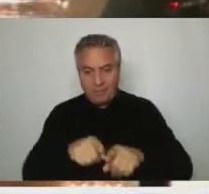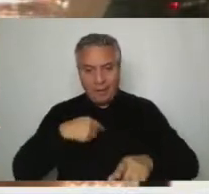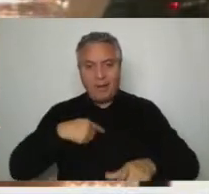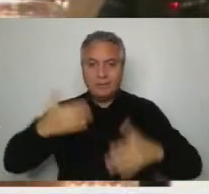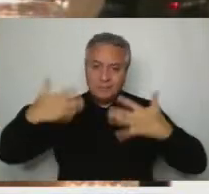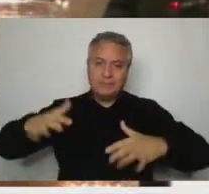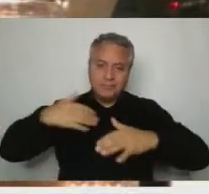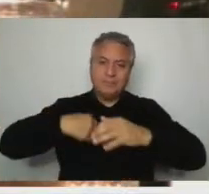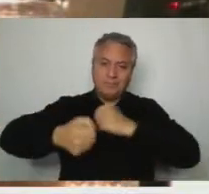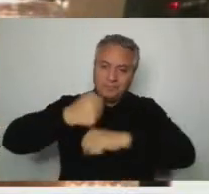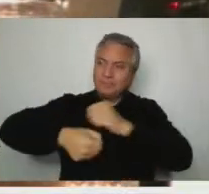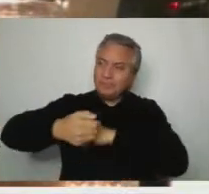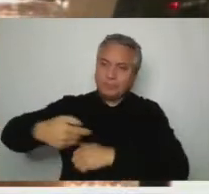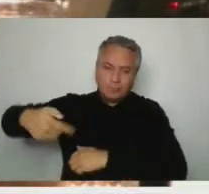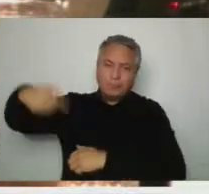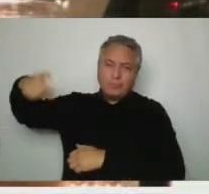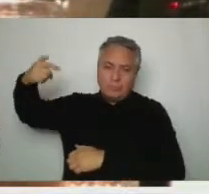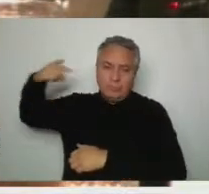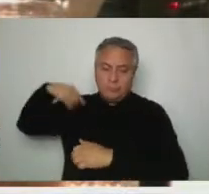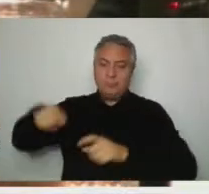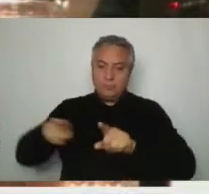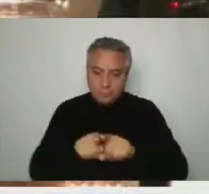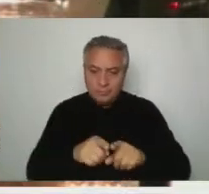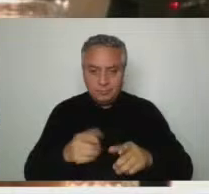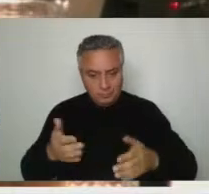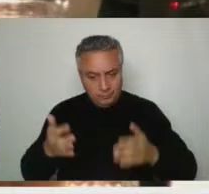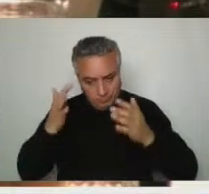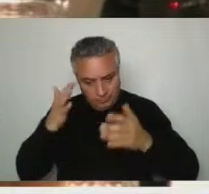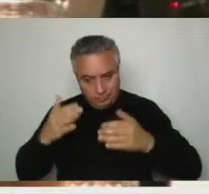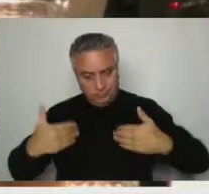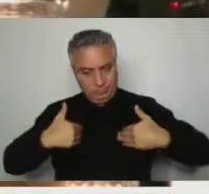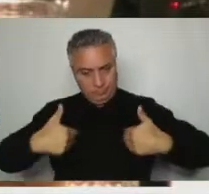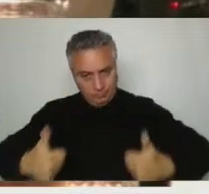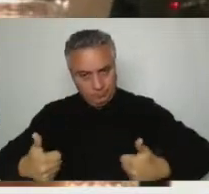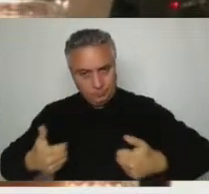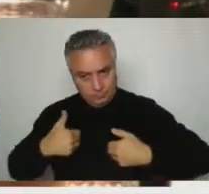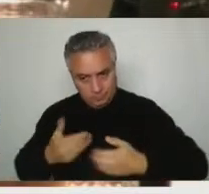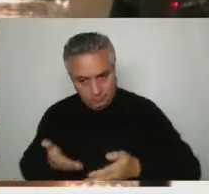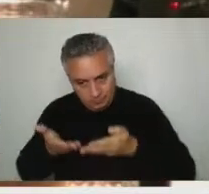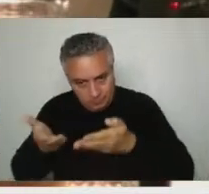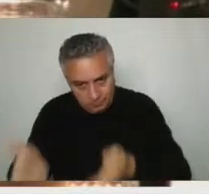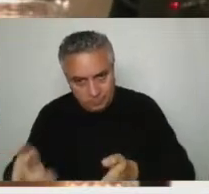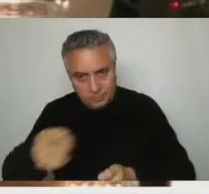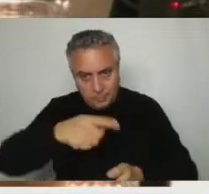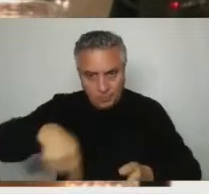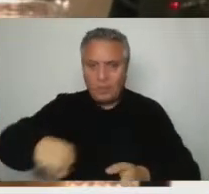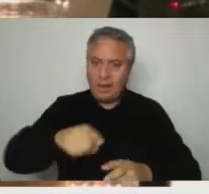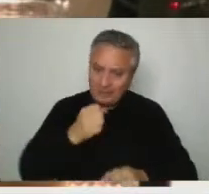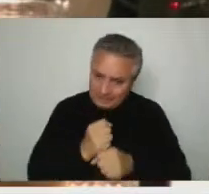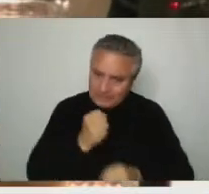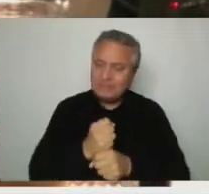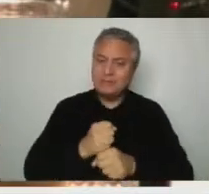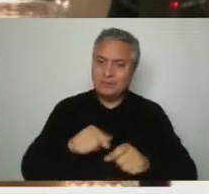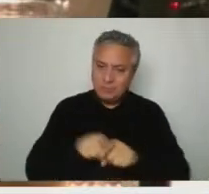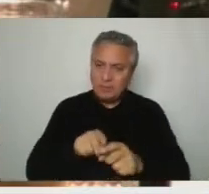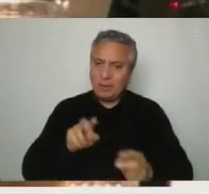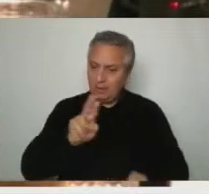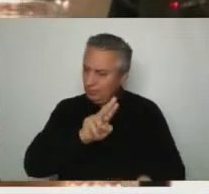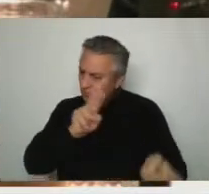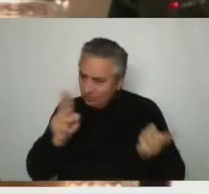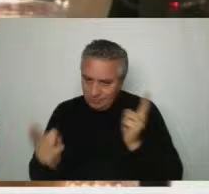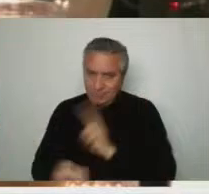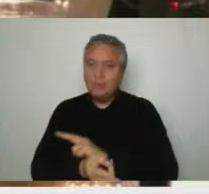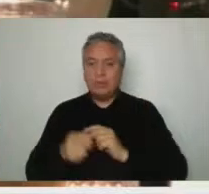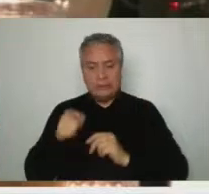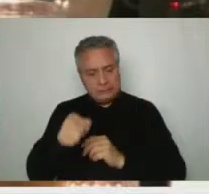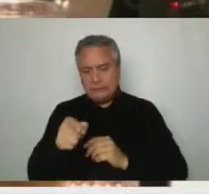We have been hearing about the call for primary care for many years now, but the reinforcement of universal care is